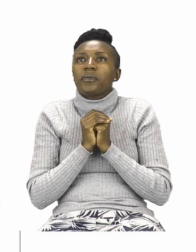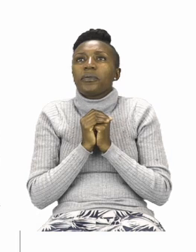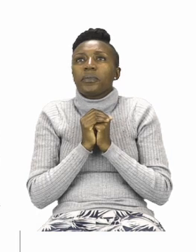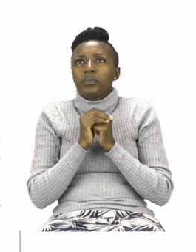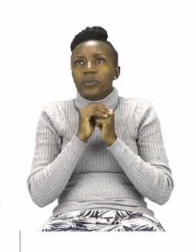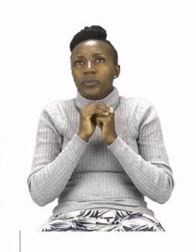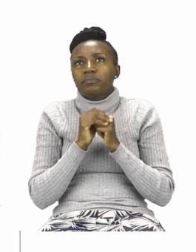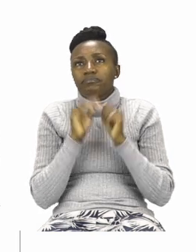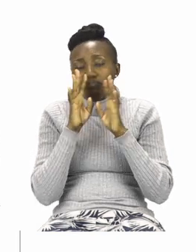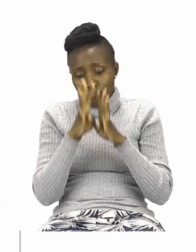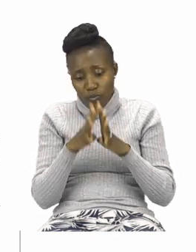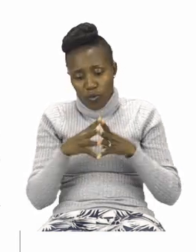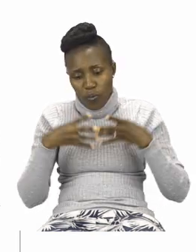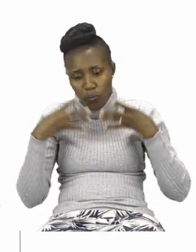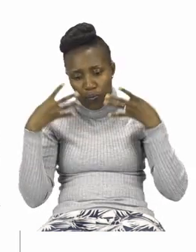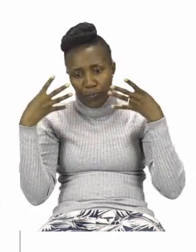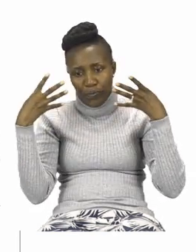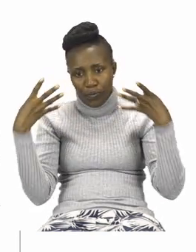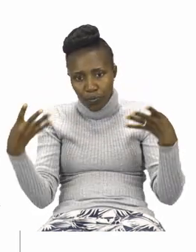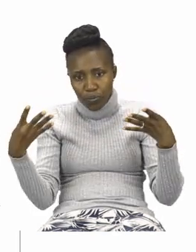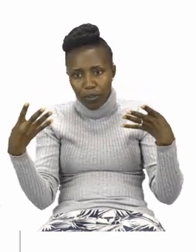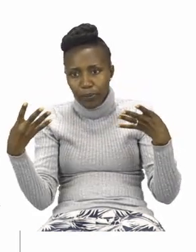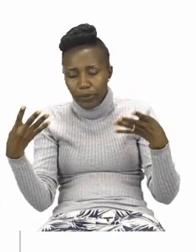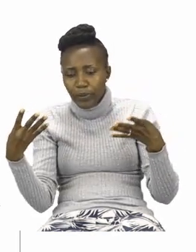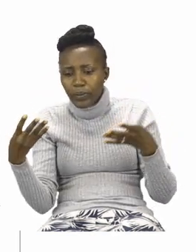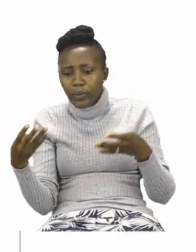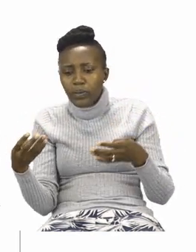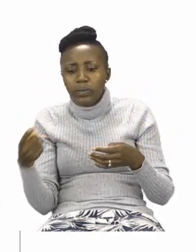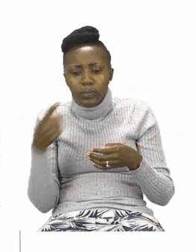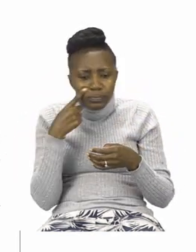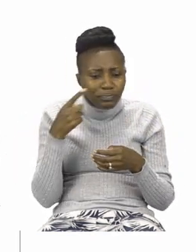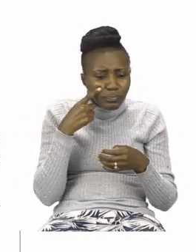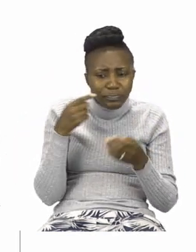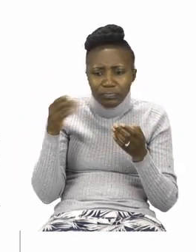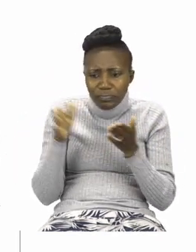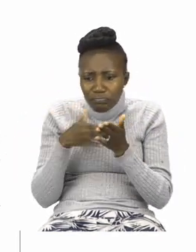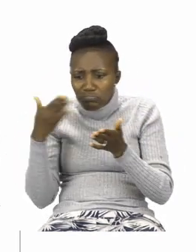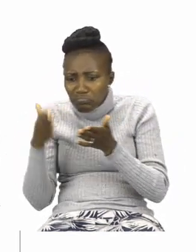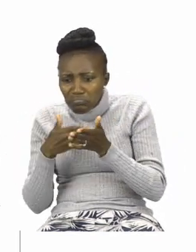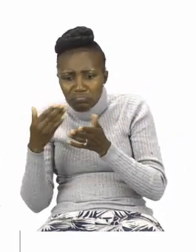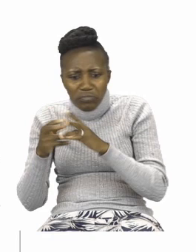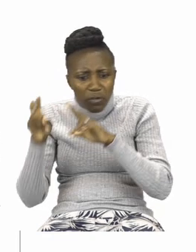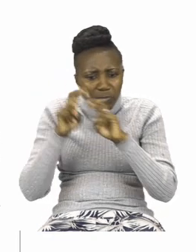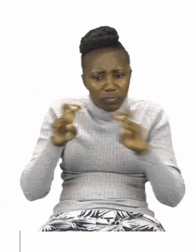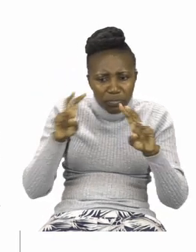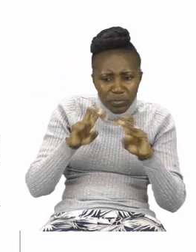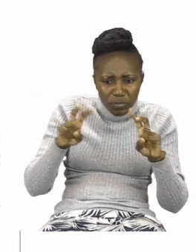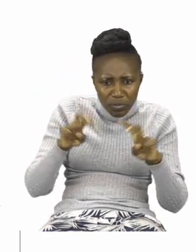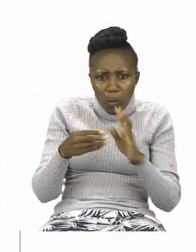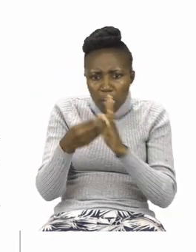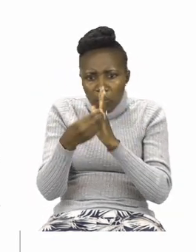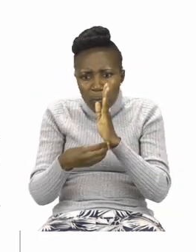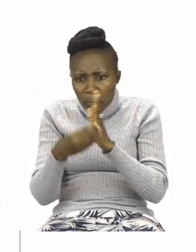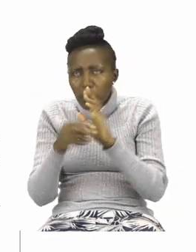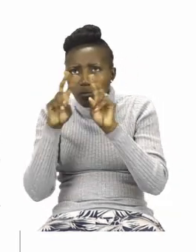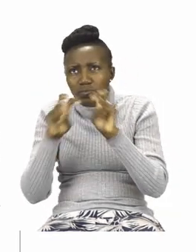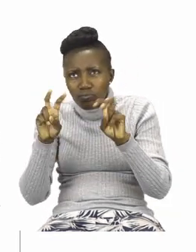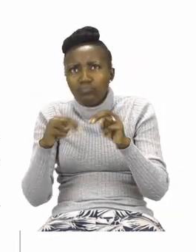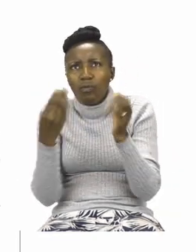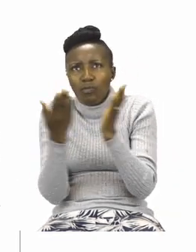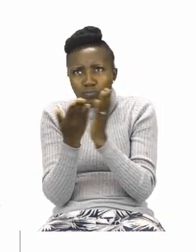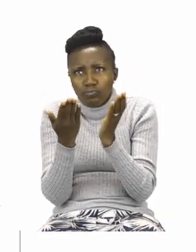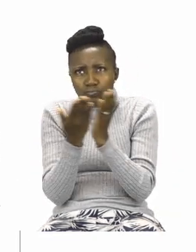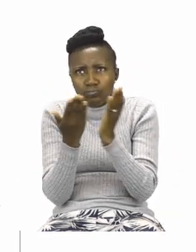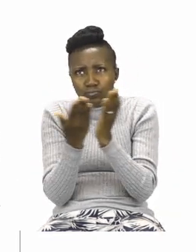pictures of a school in a newspaper or a magazine. And then we are going